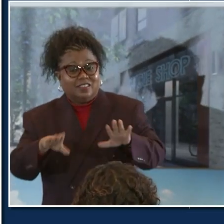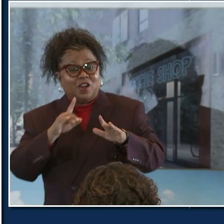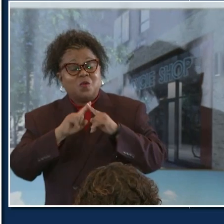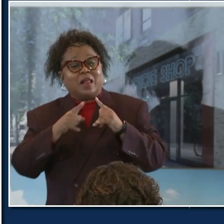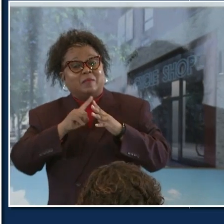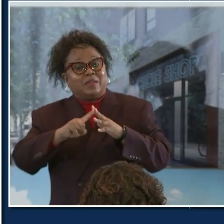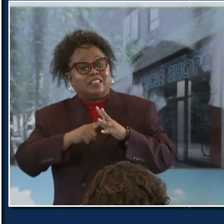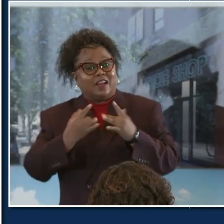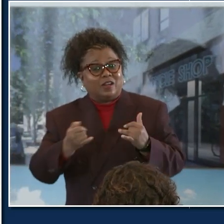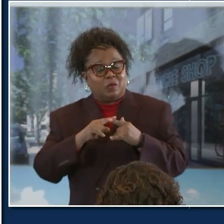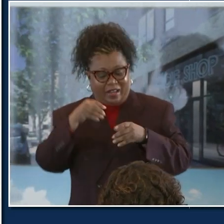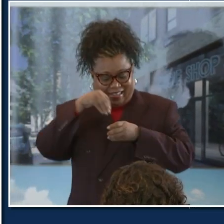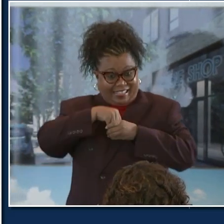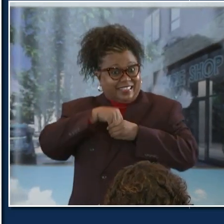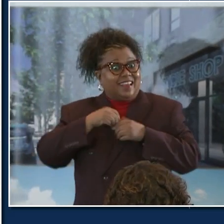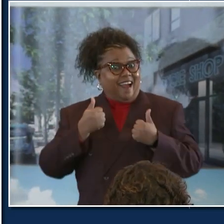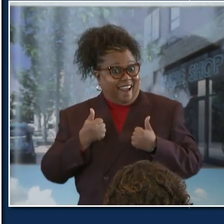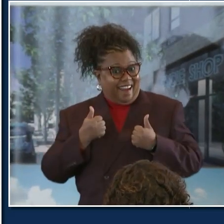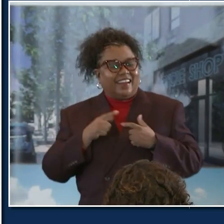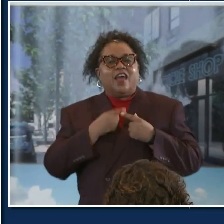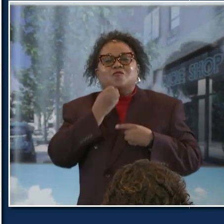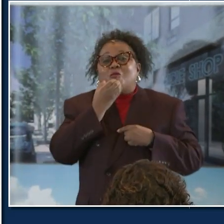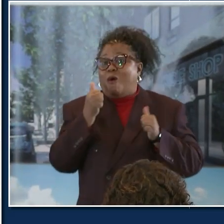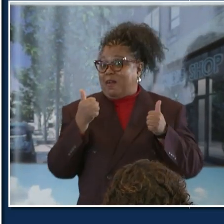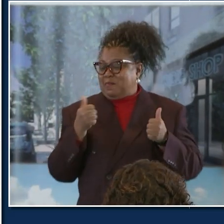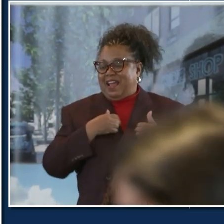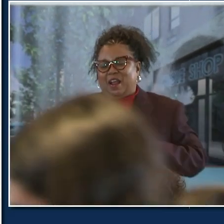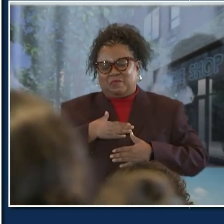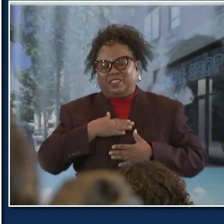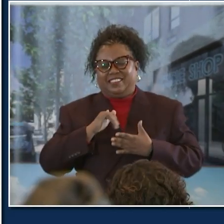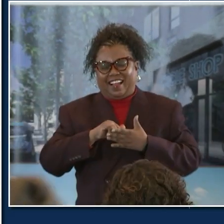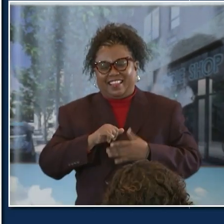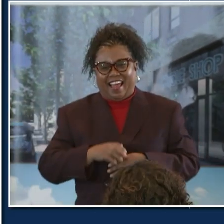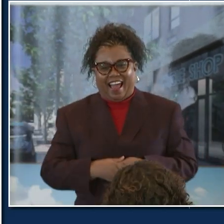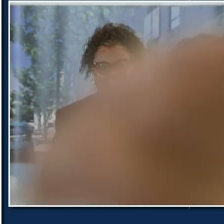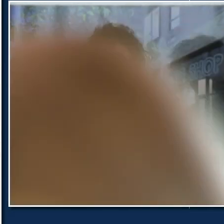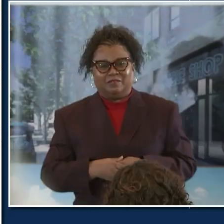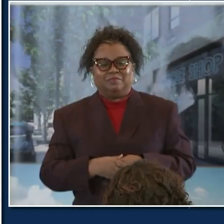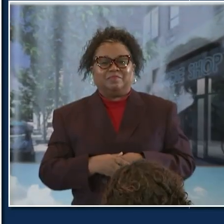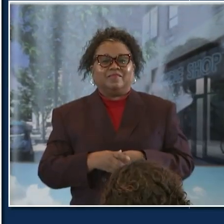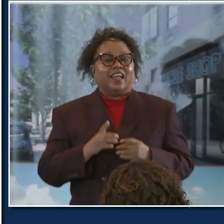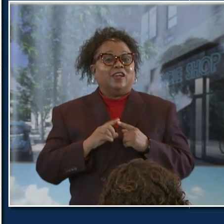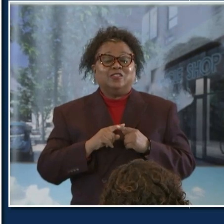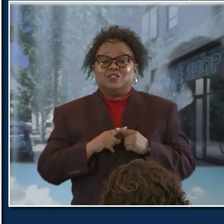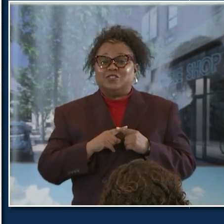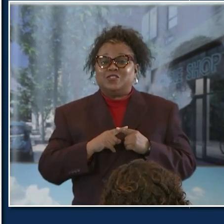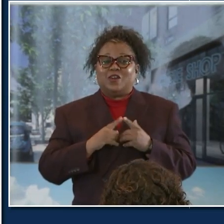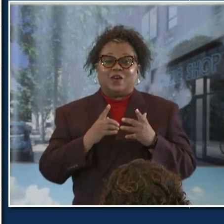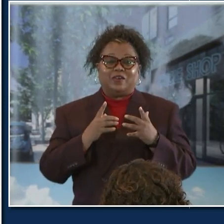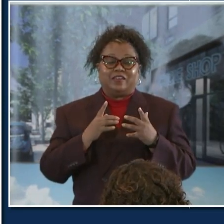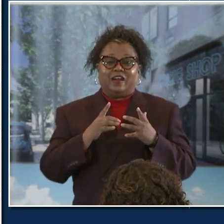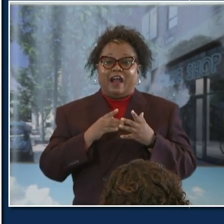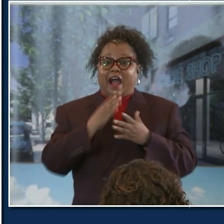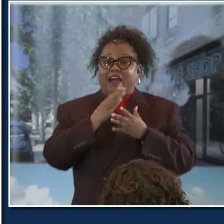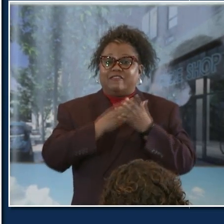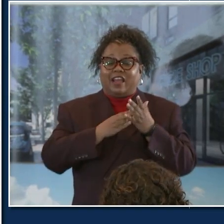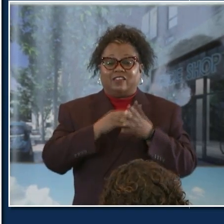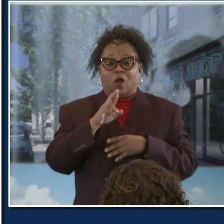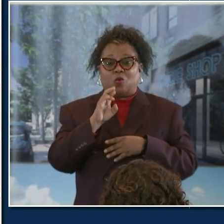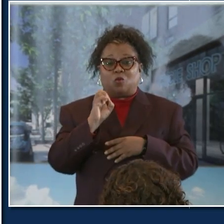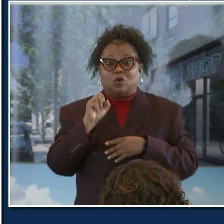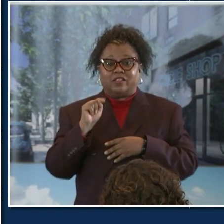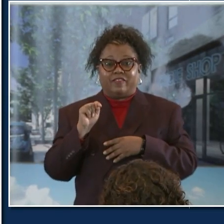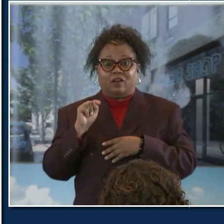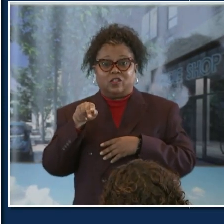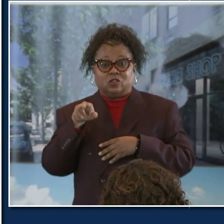least the beginning here, we're inside and warm, and I appreciate that. You know, Phase B of Roosevelt Square is